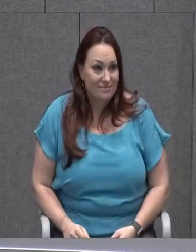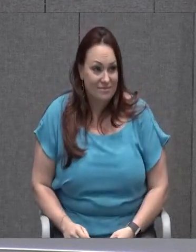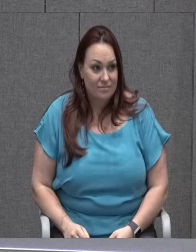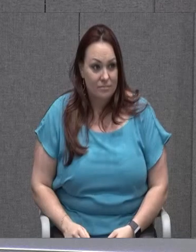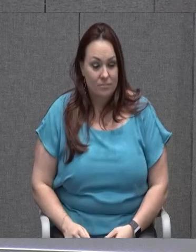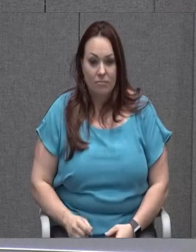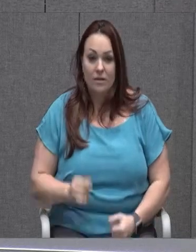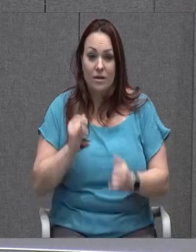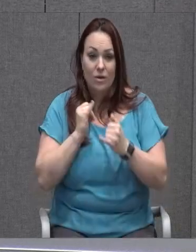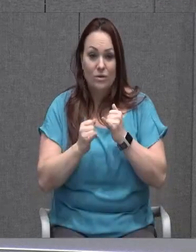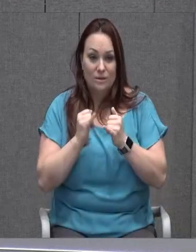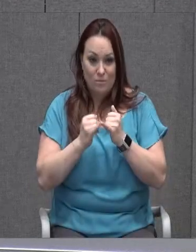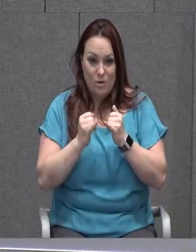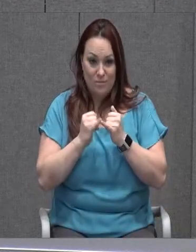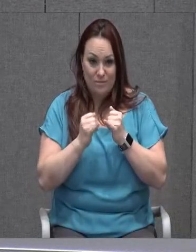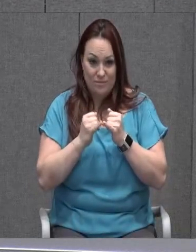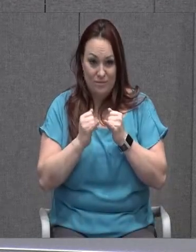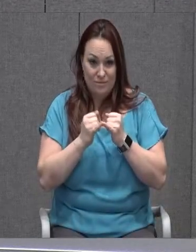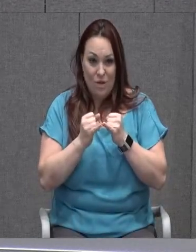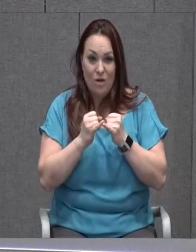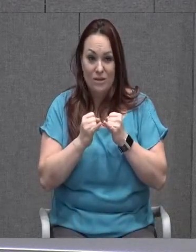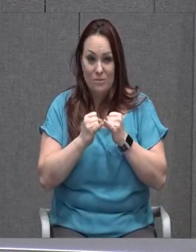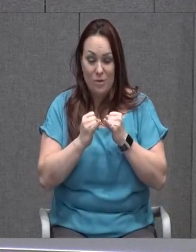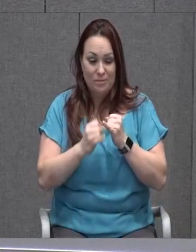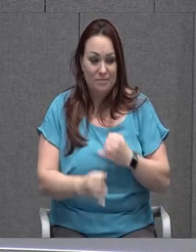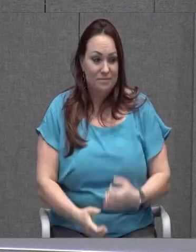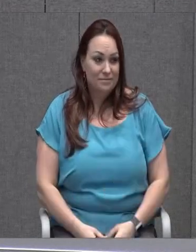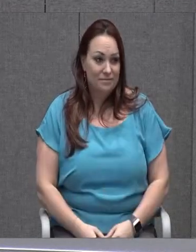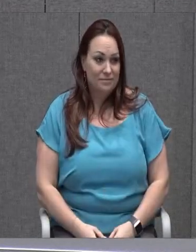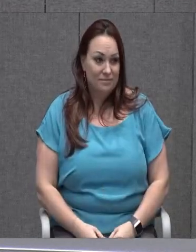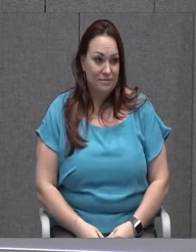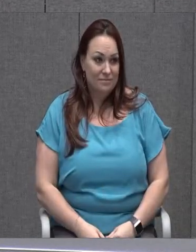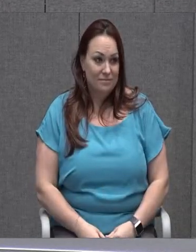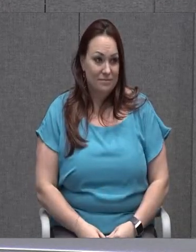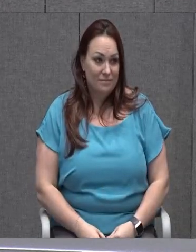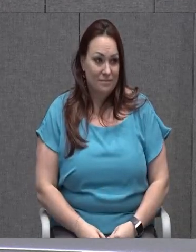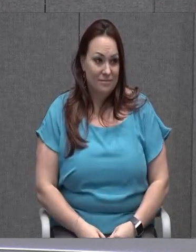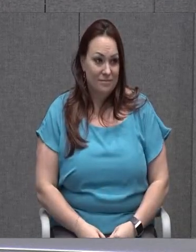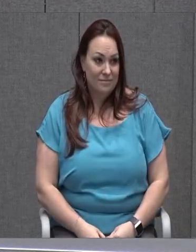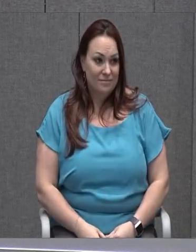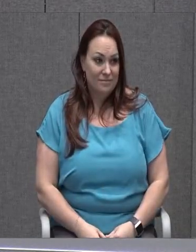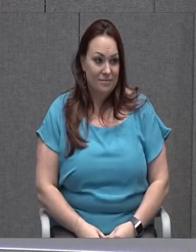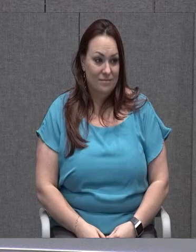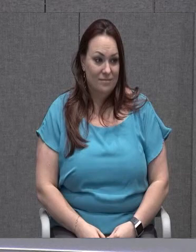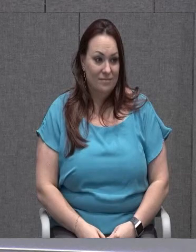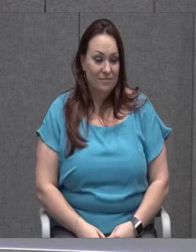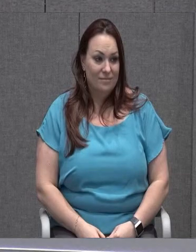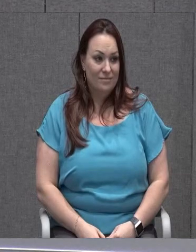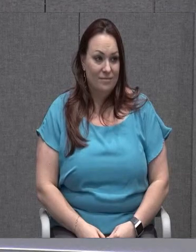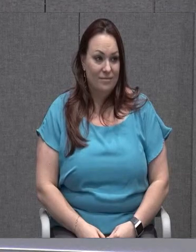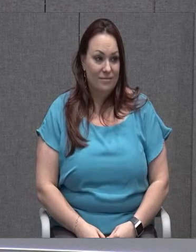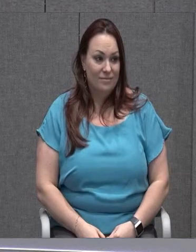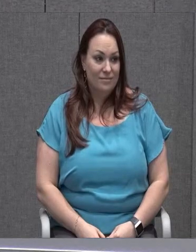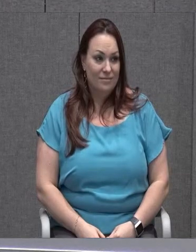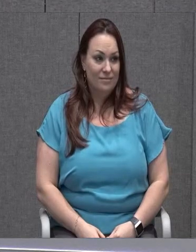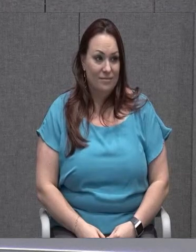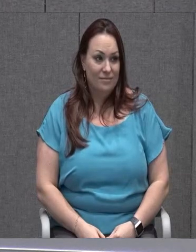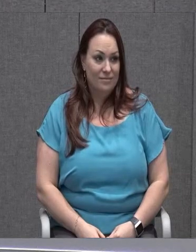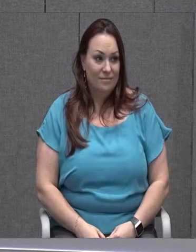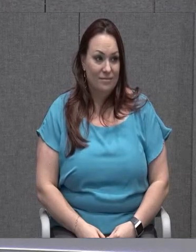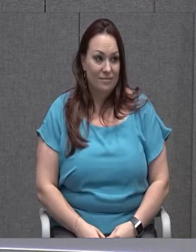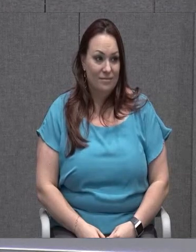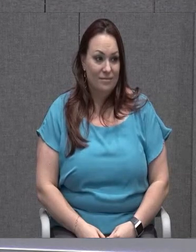último. Oh, no. El último aquí. Oh, here we go. Sí, yo le dije a señor Anderson que vamos a hacer esto. Vamos a hacer